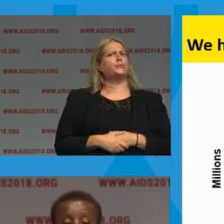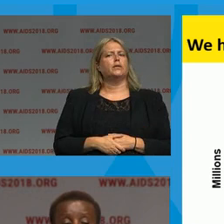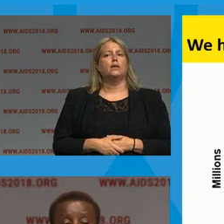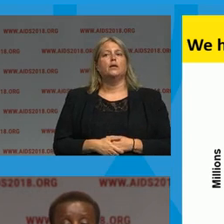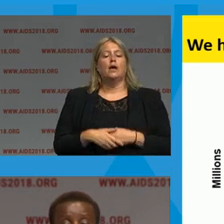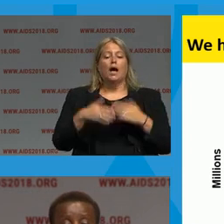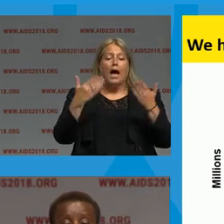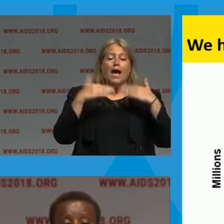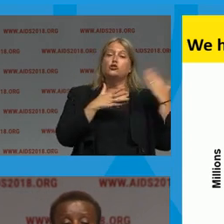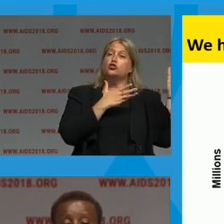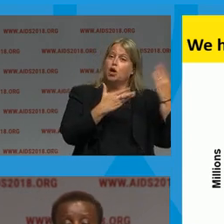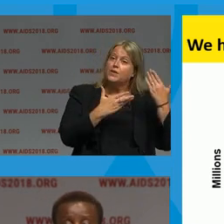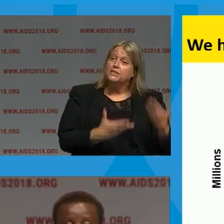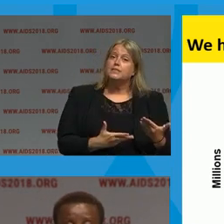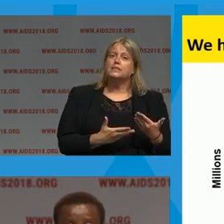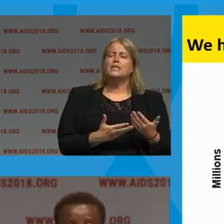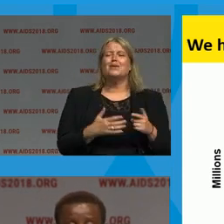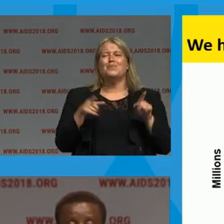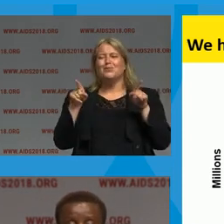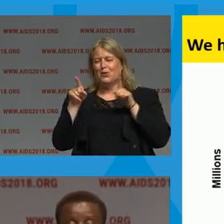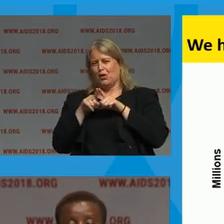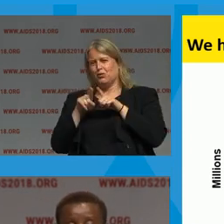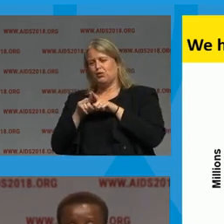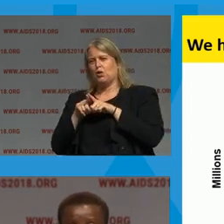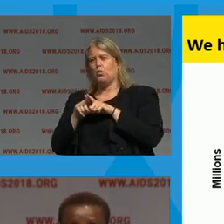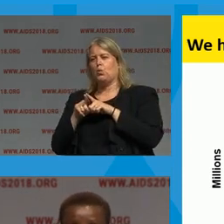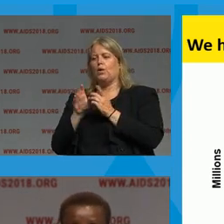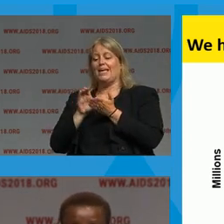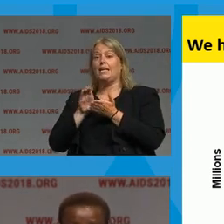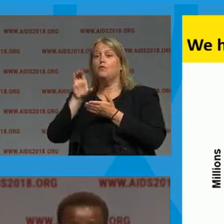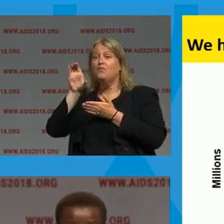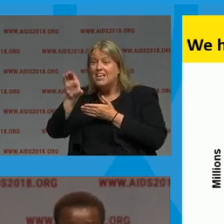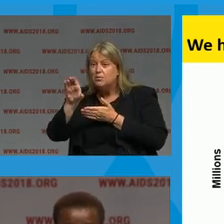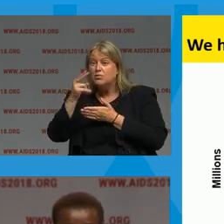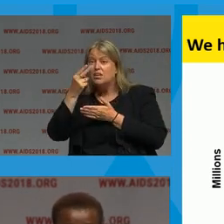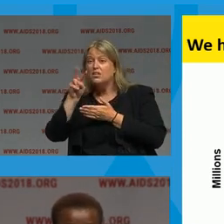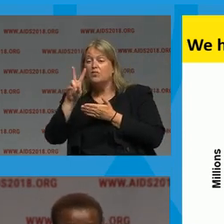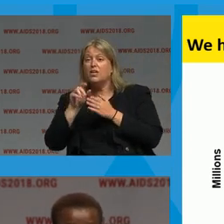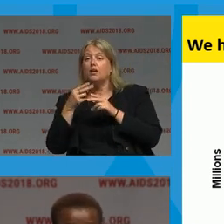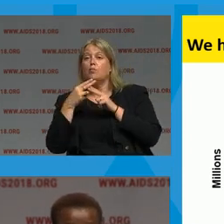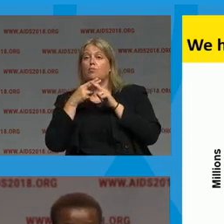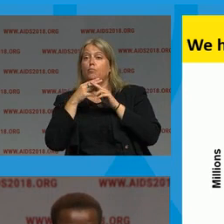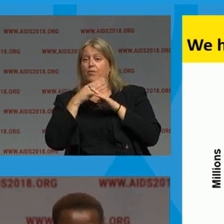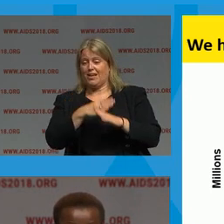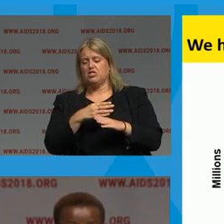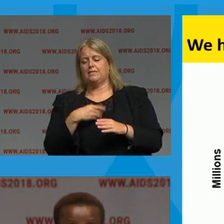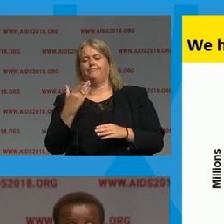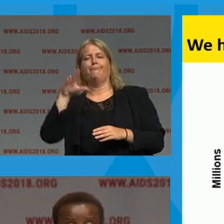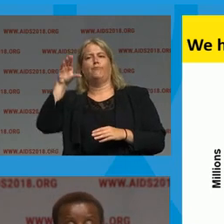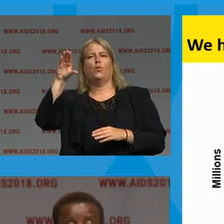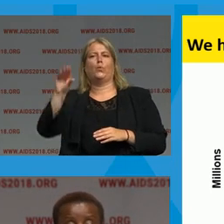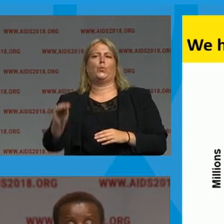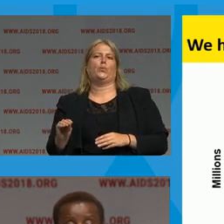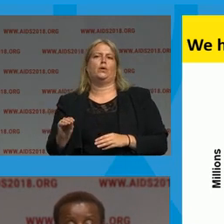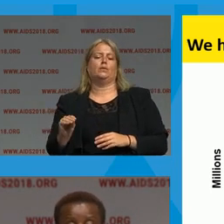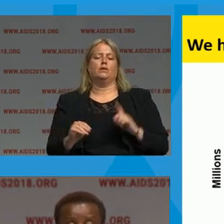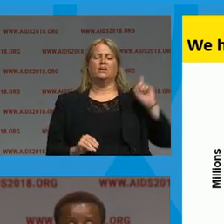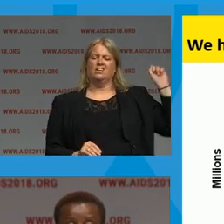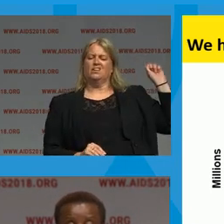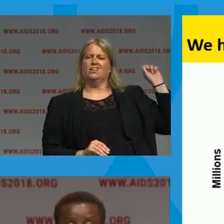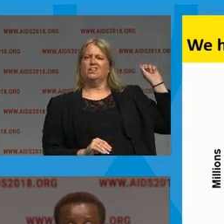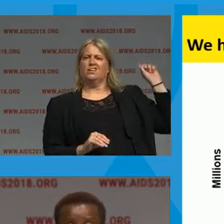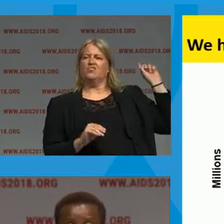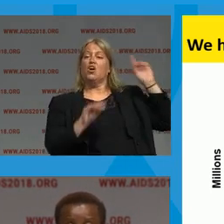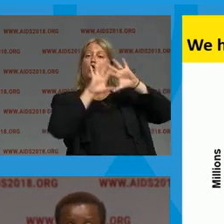services that we offer, we have also reduced investments in HIV prevention. This is a graph that comes from the Global